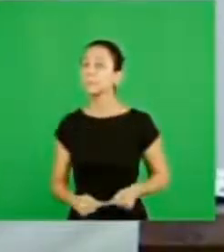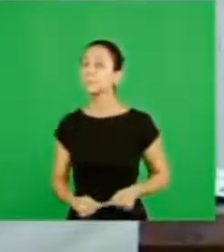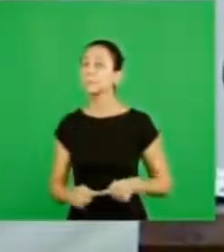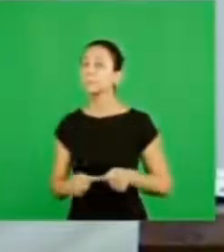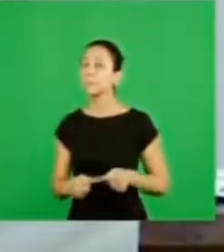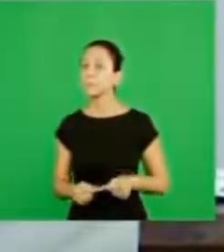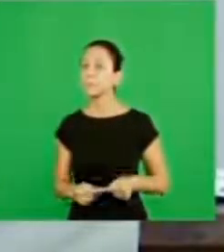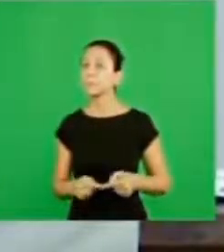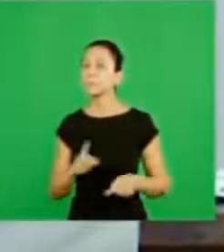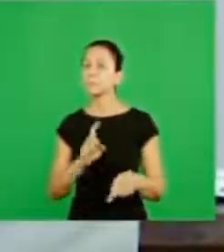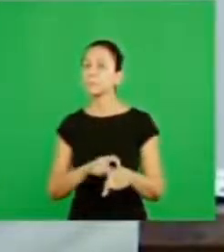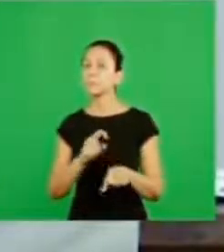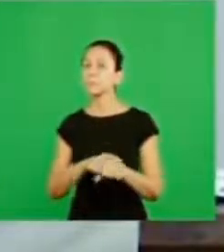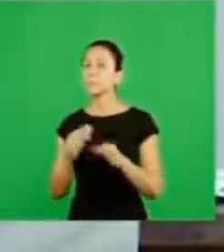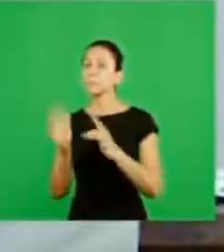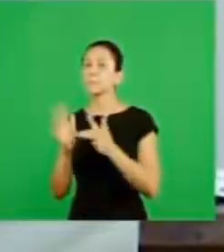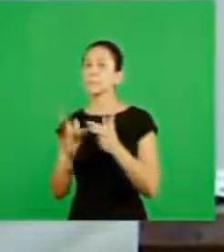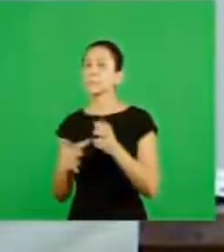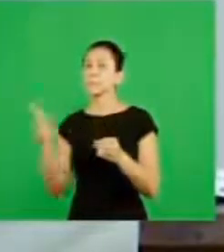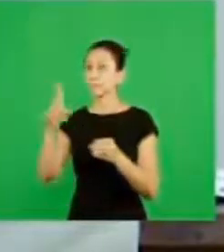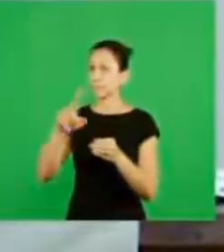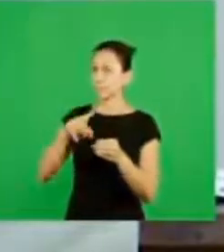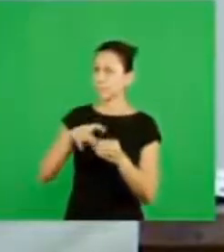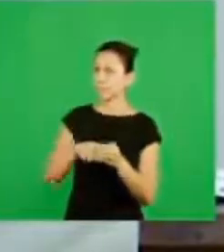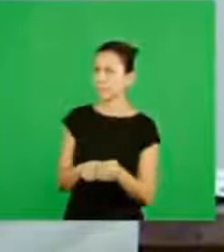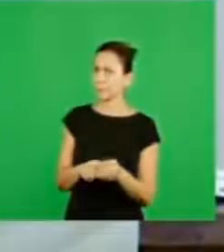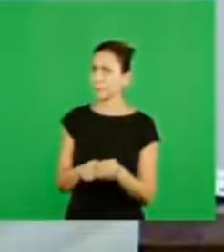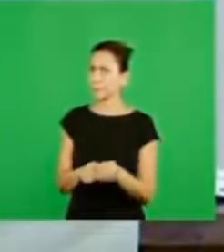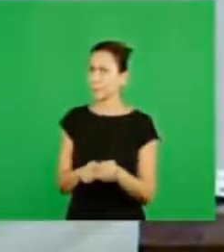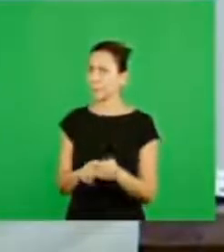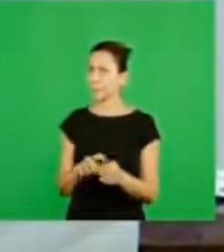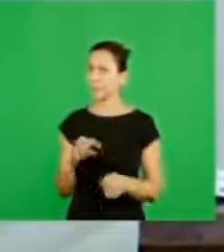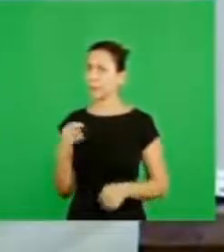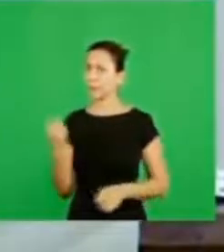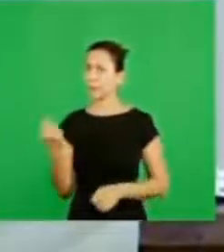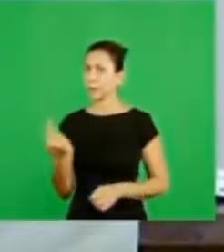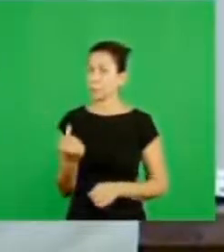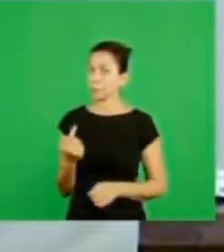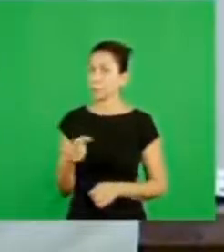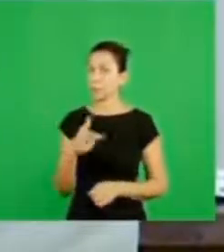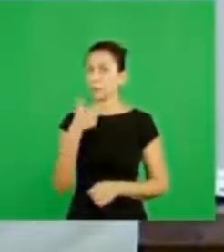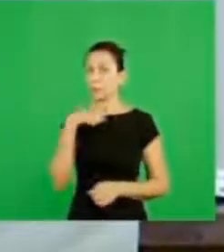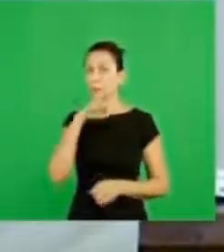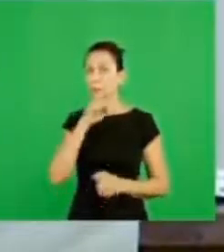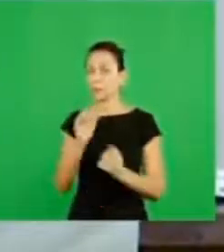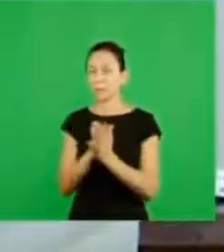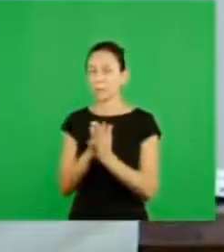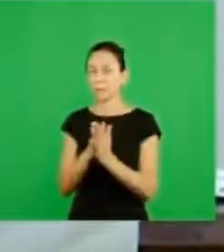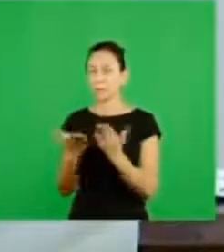great sign relating to the coming of the Lord Jesus.